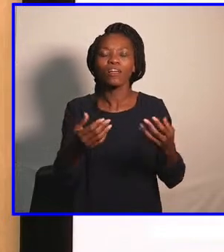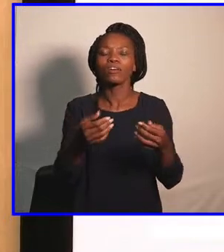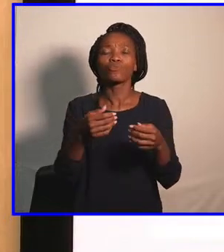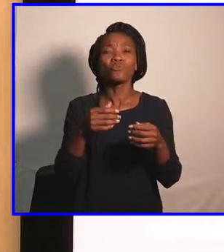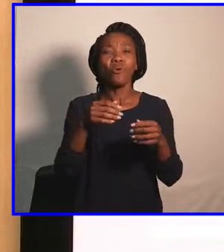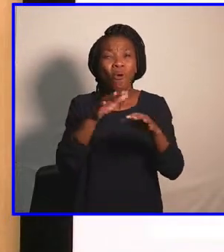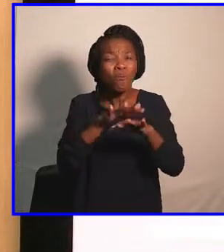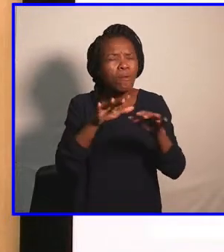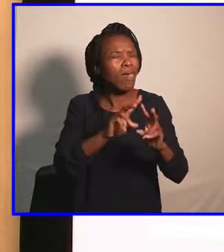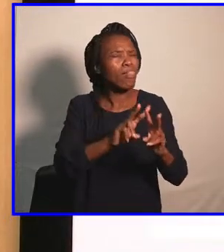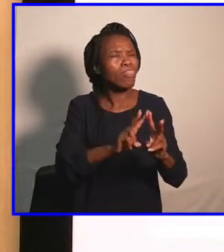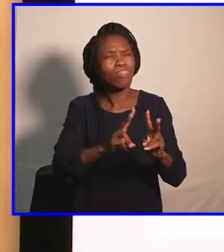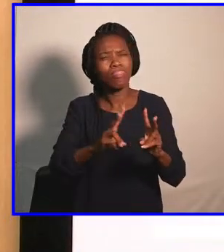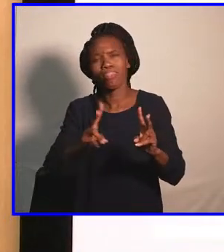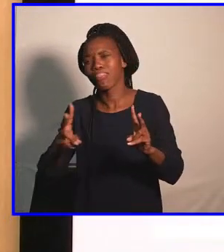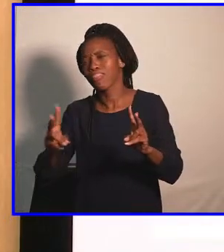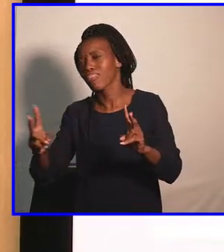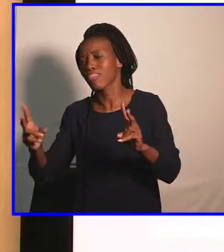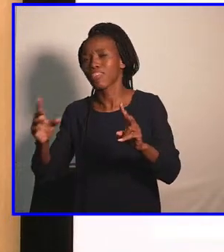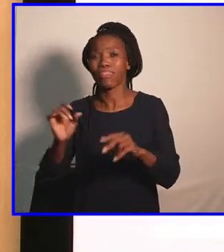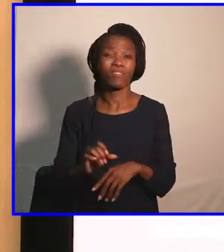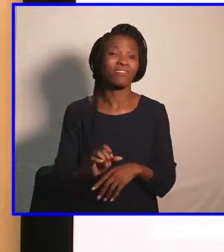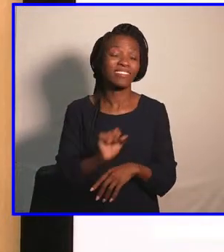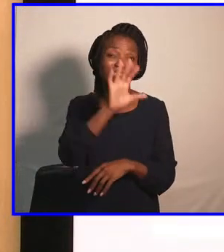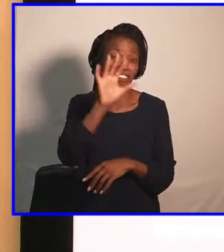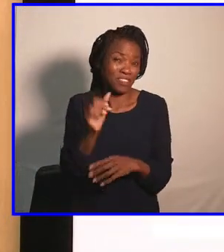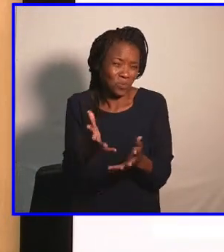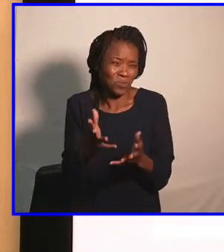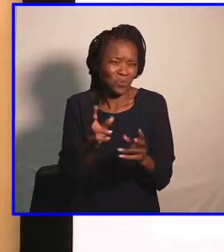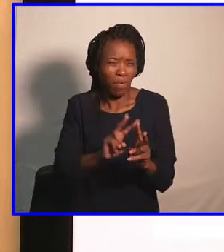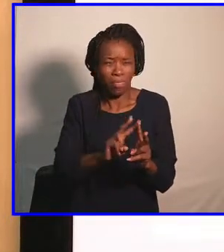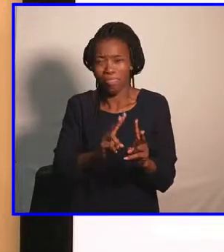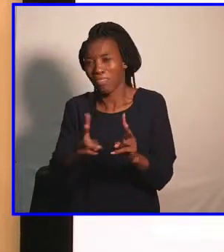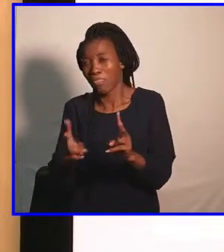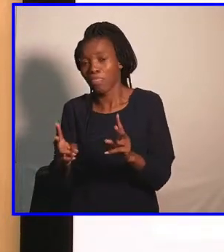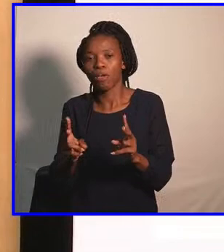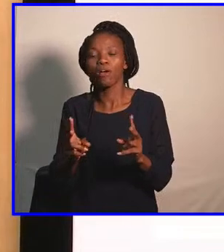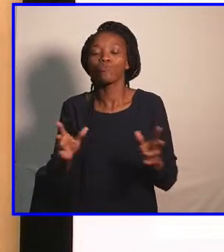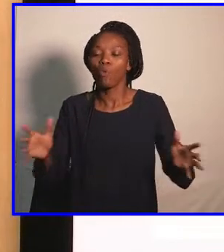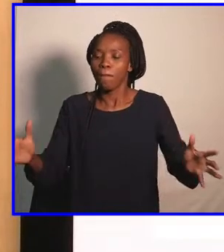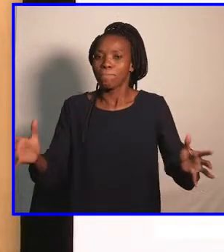diverse as we all are as South Africans, to